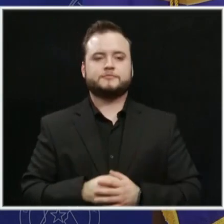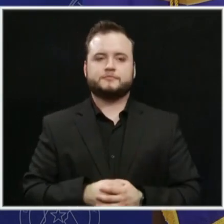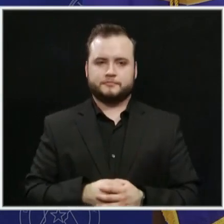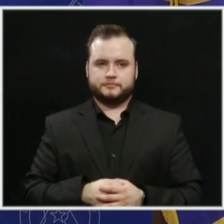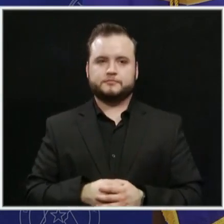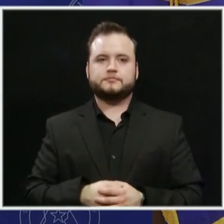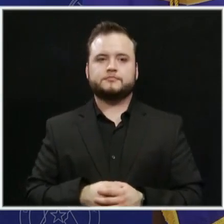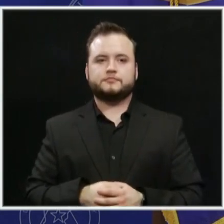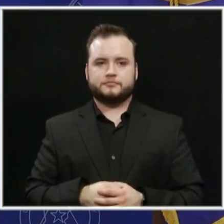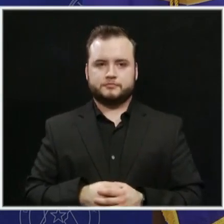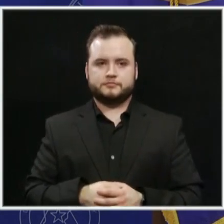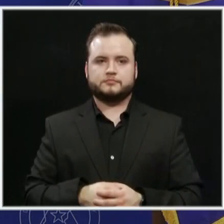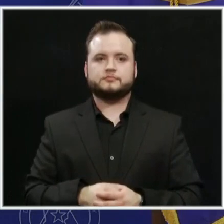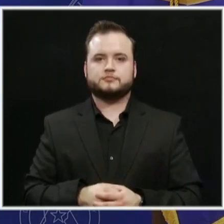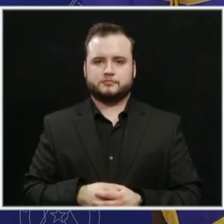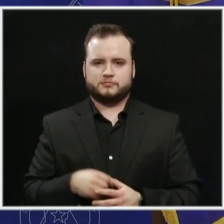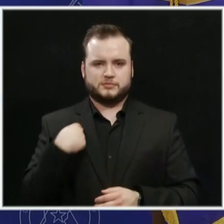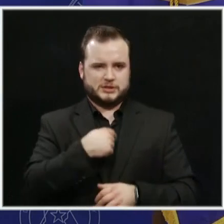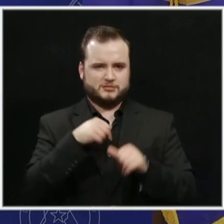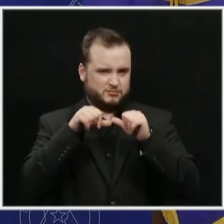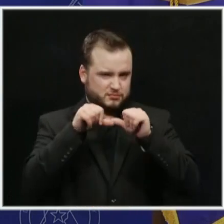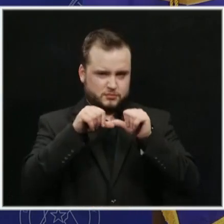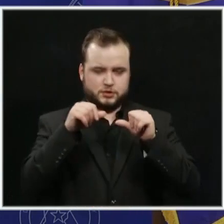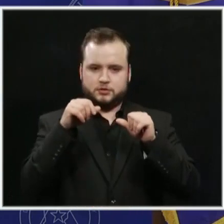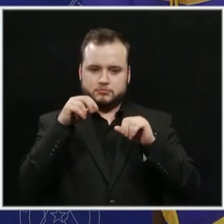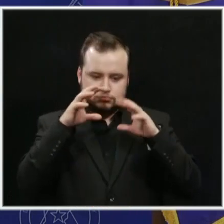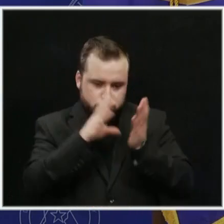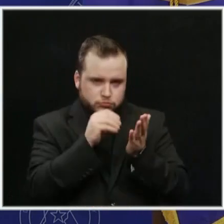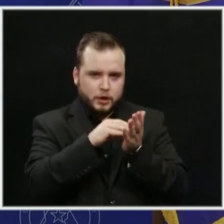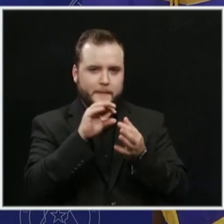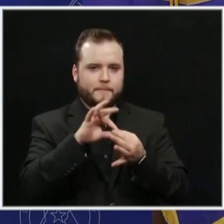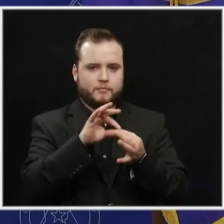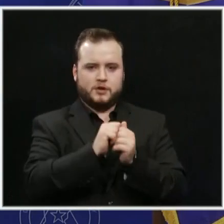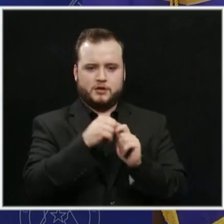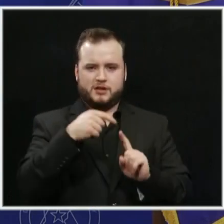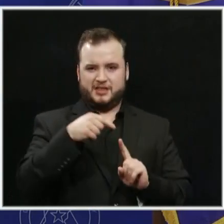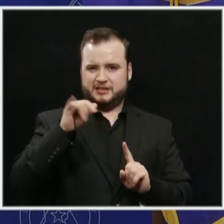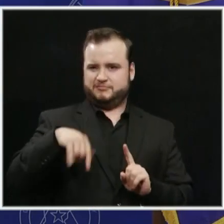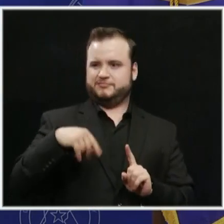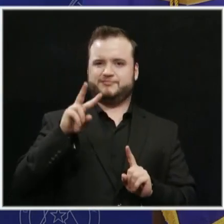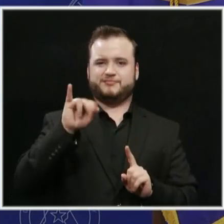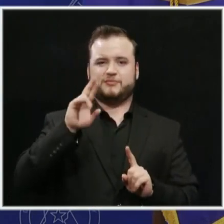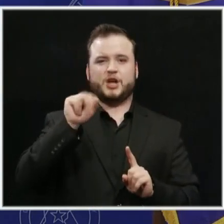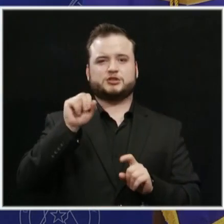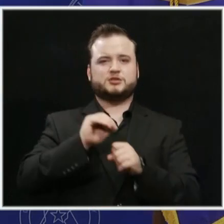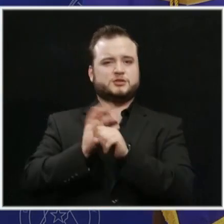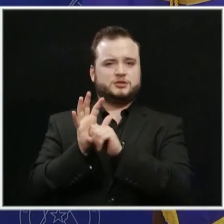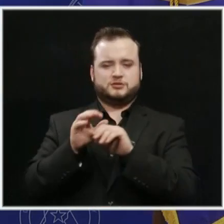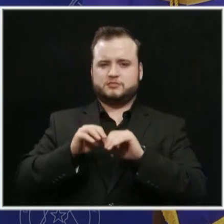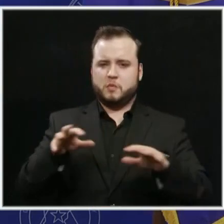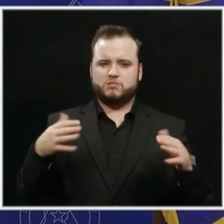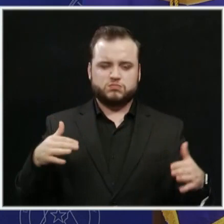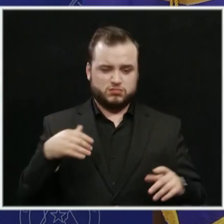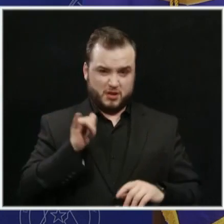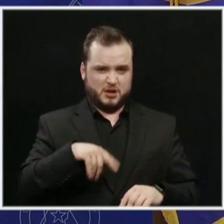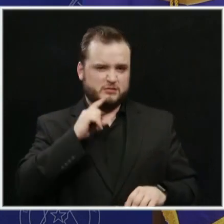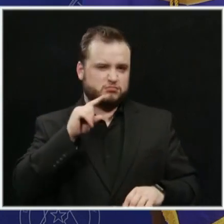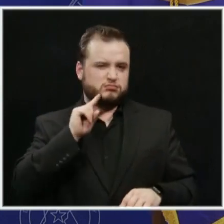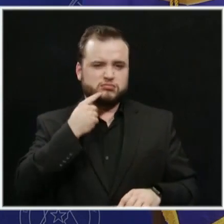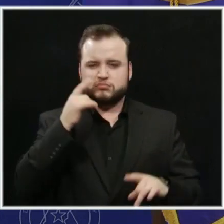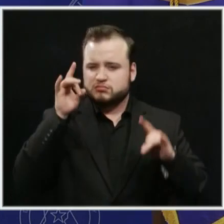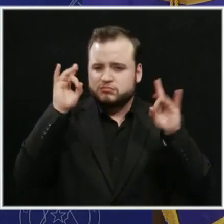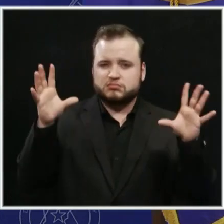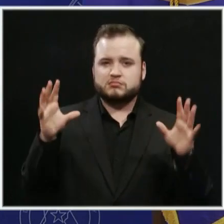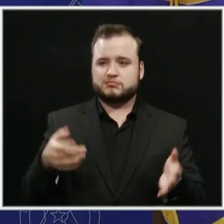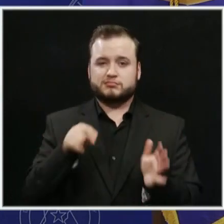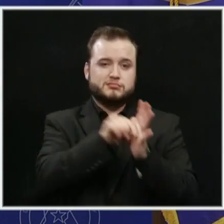virus. This virus is terrible. This virus kills both discriminately in our populations of color and our aged population, as well